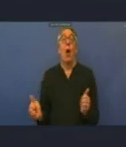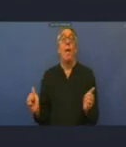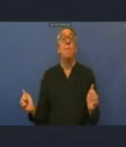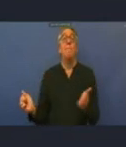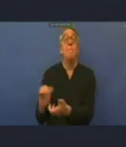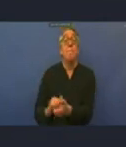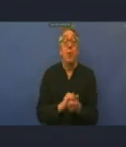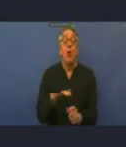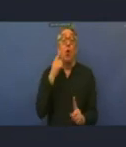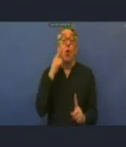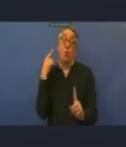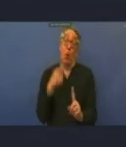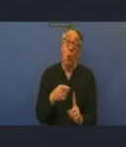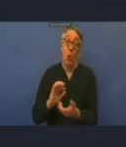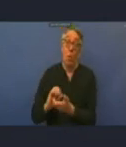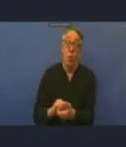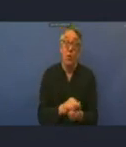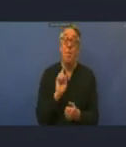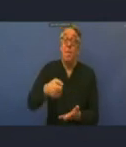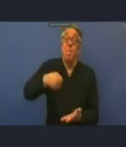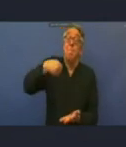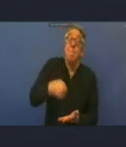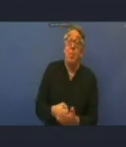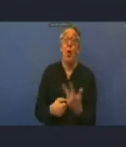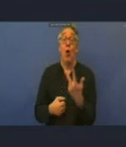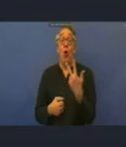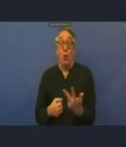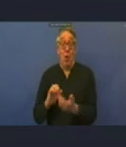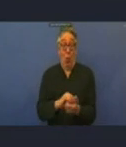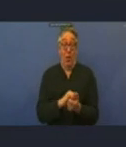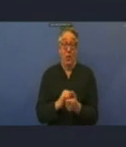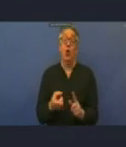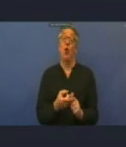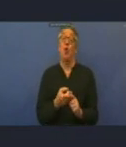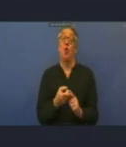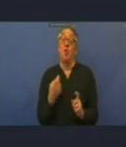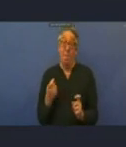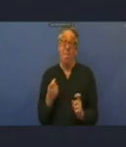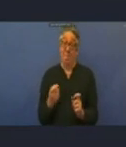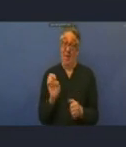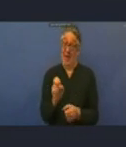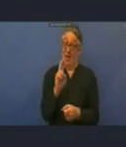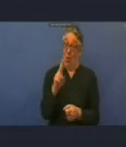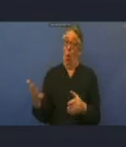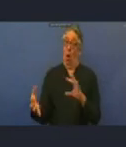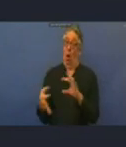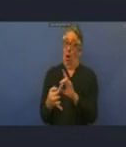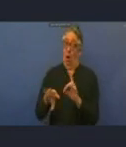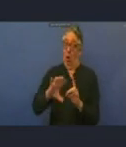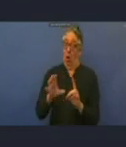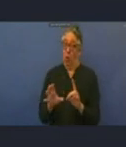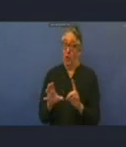have minimum three organizations from member states or third country associated to the program. In addition to these